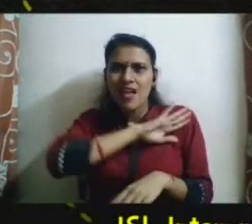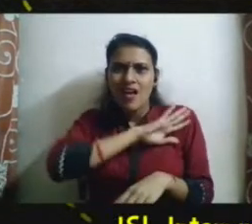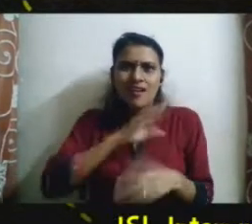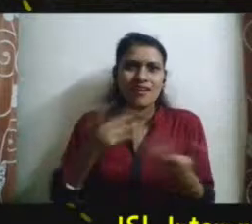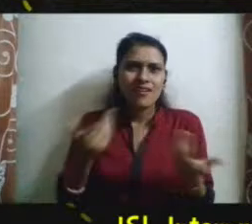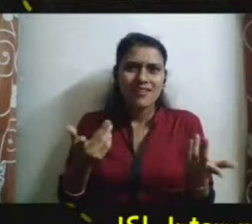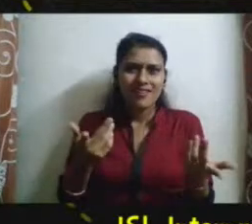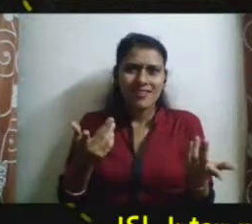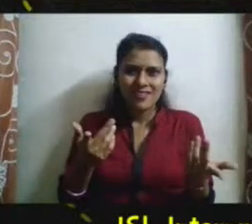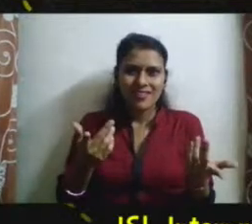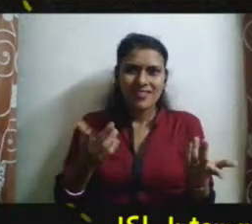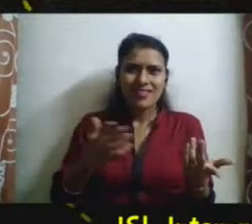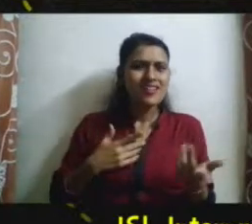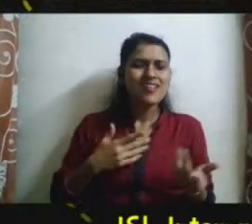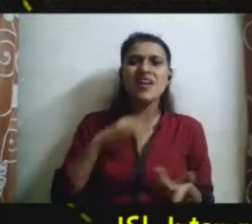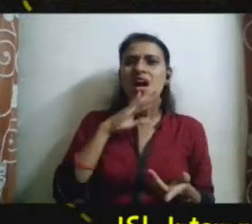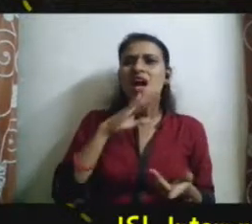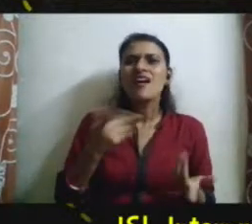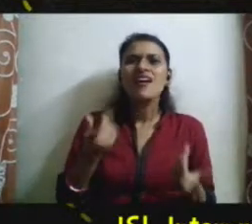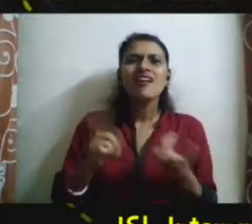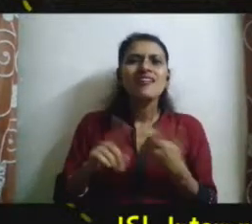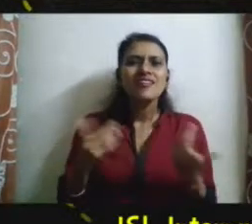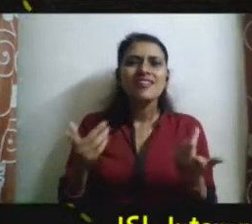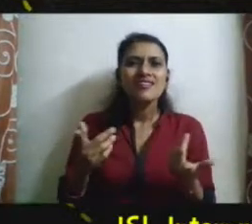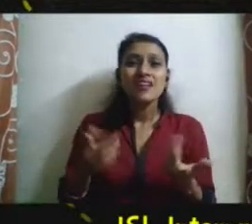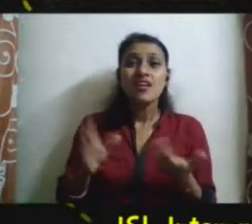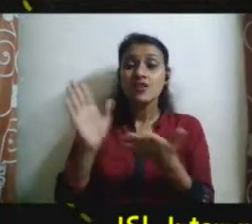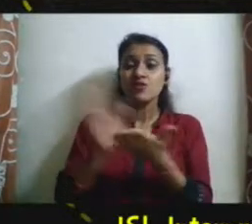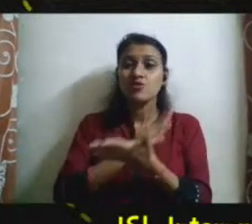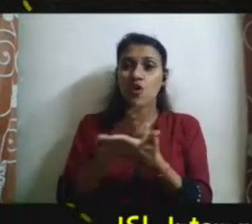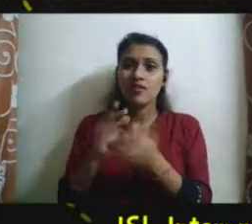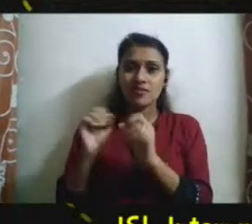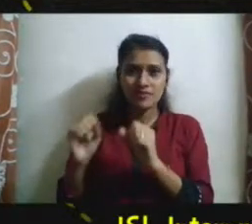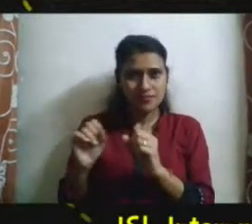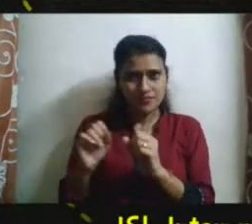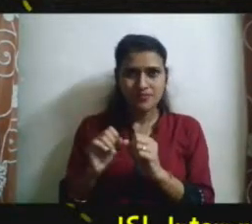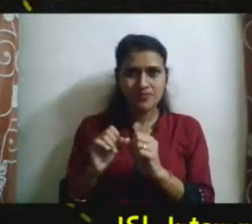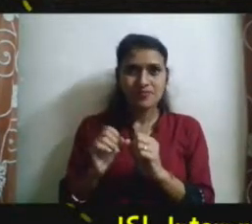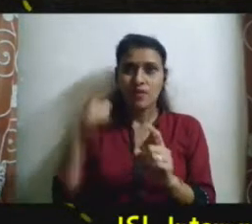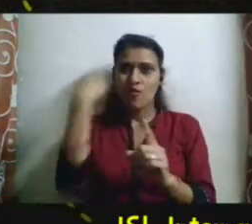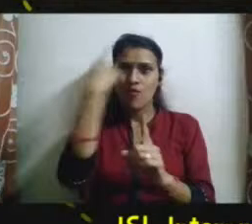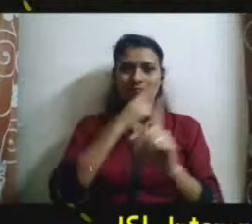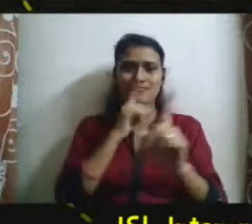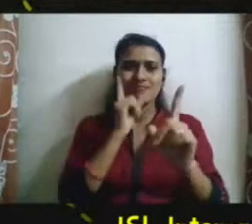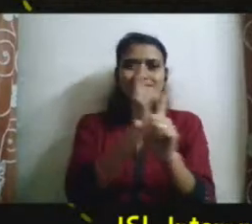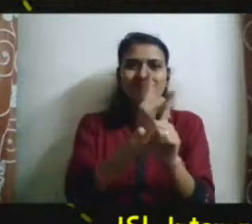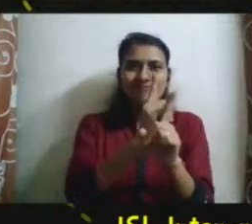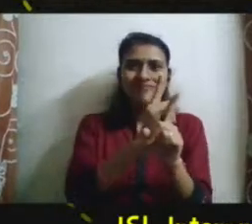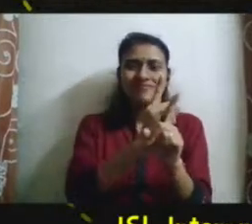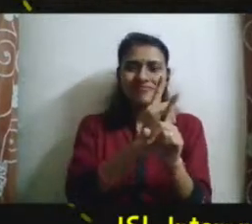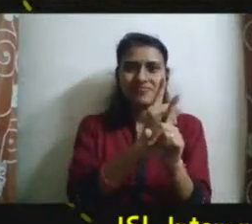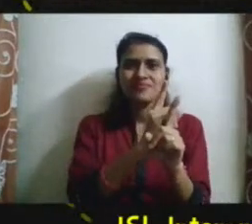seen and endured. Now, when I come face to face with my